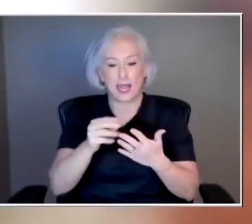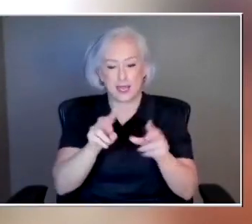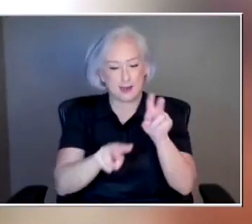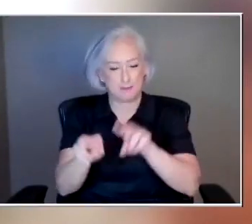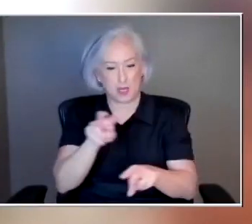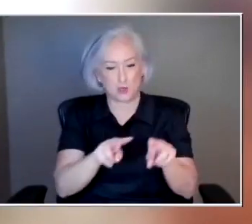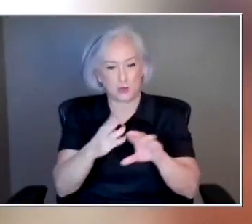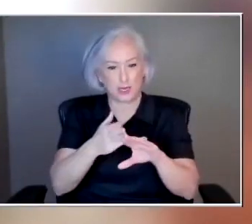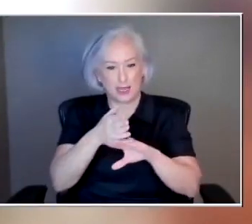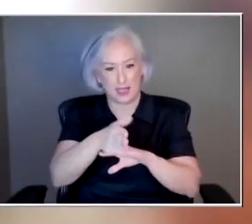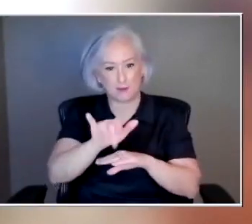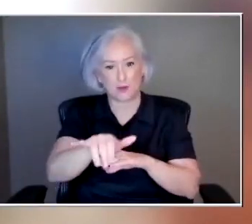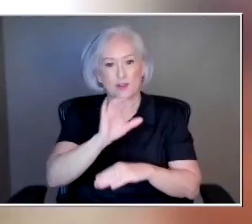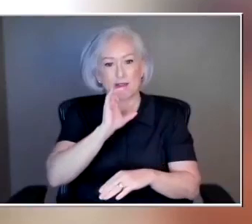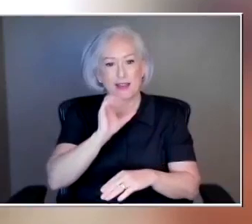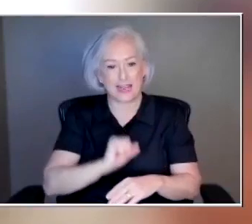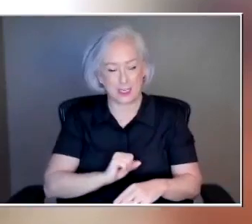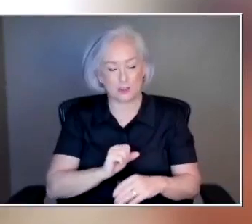And then by that time,